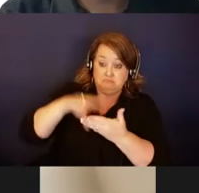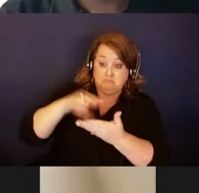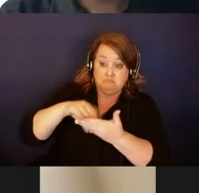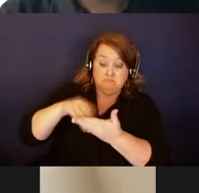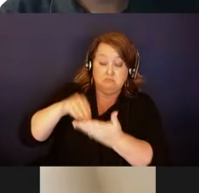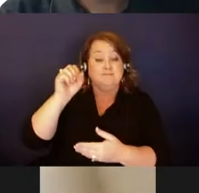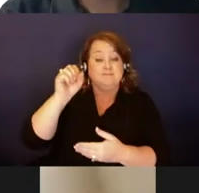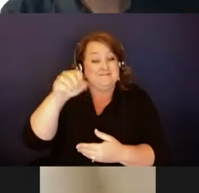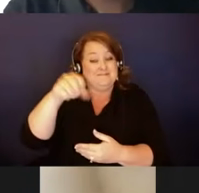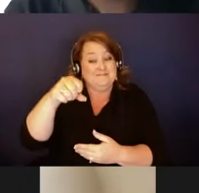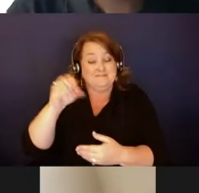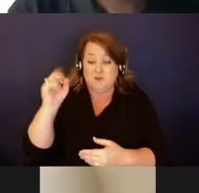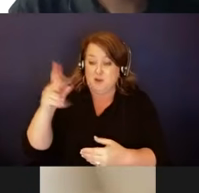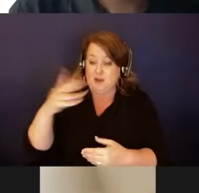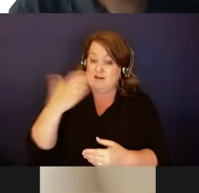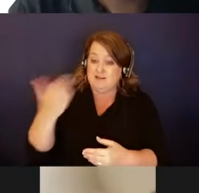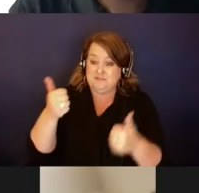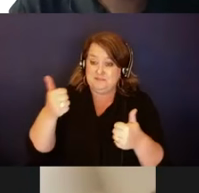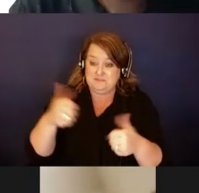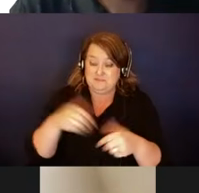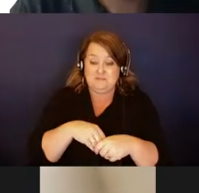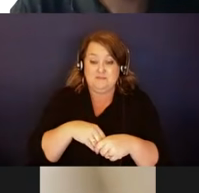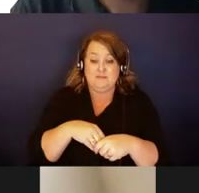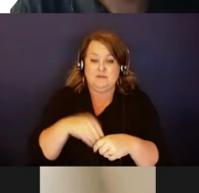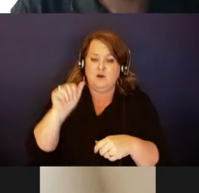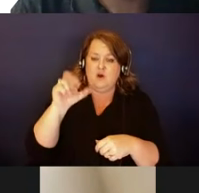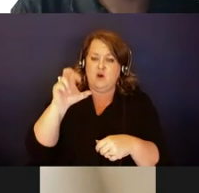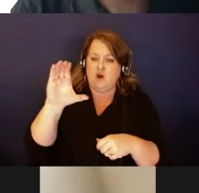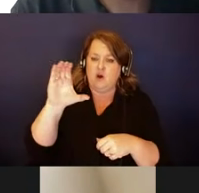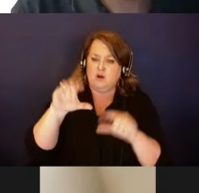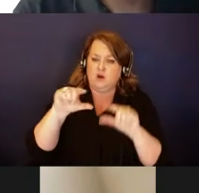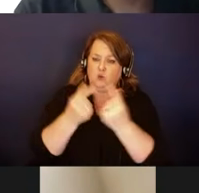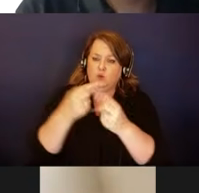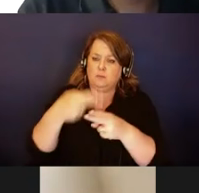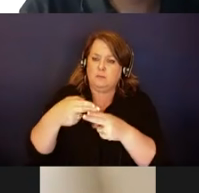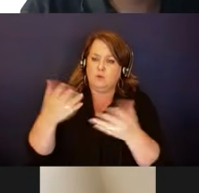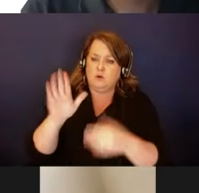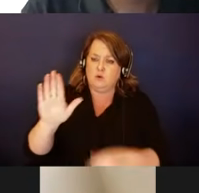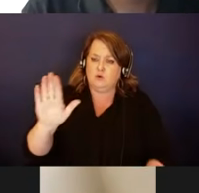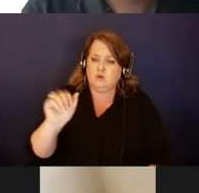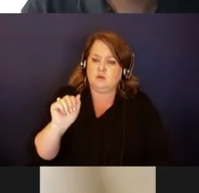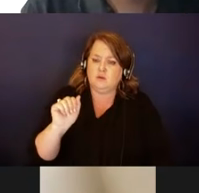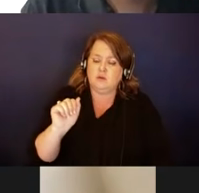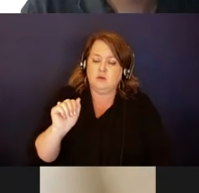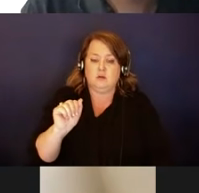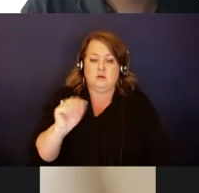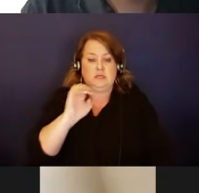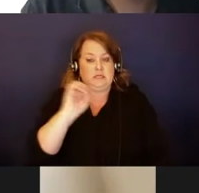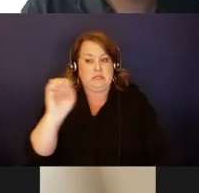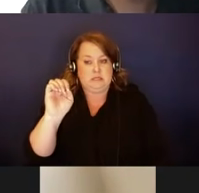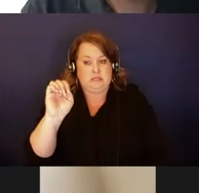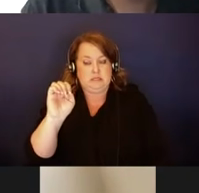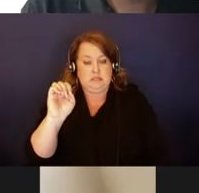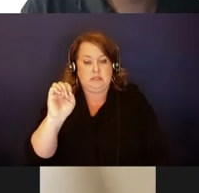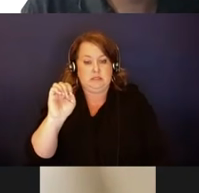Okay. Awesome. And which ARC chapter did you work with? East County. The